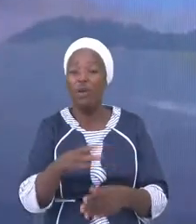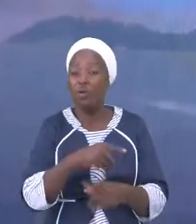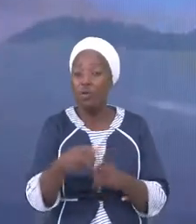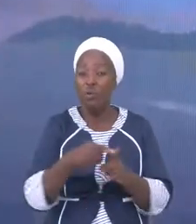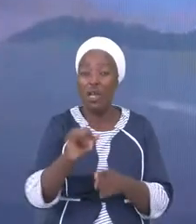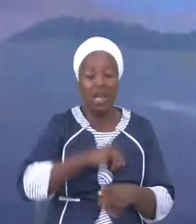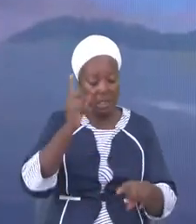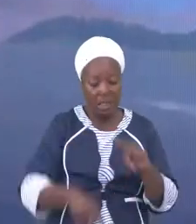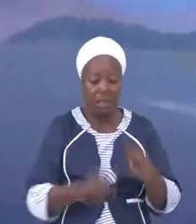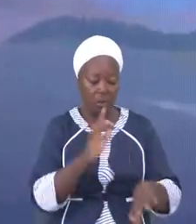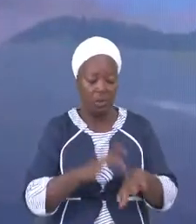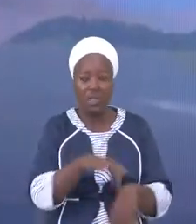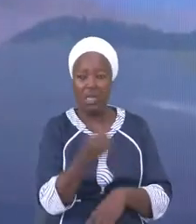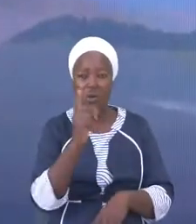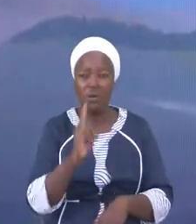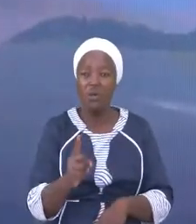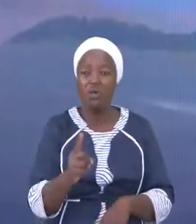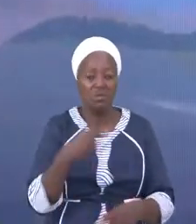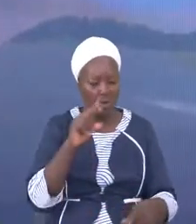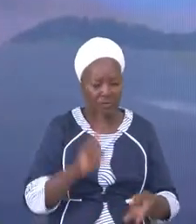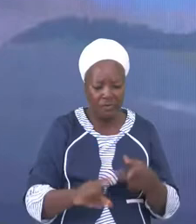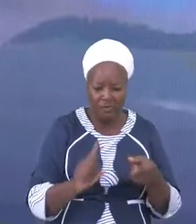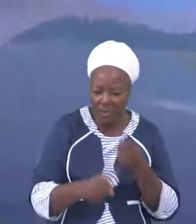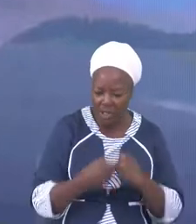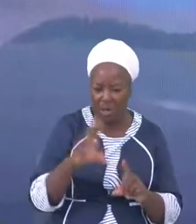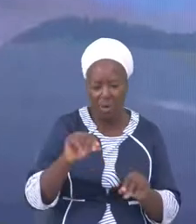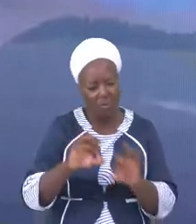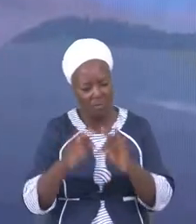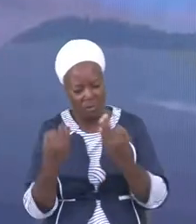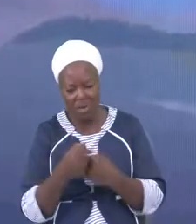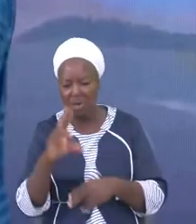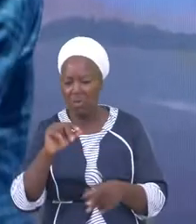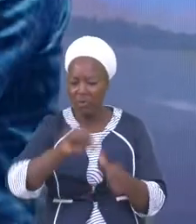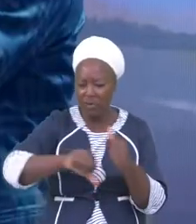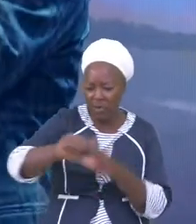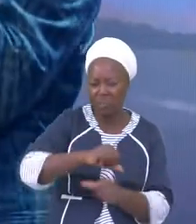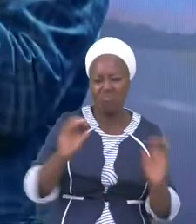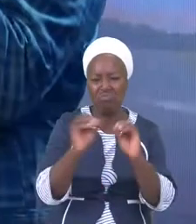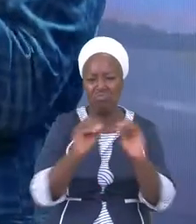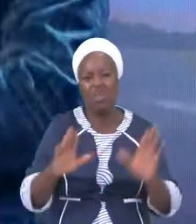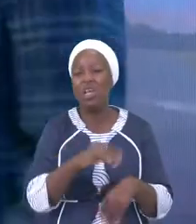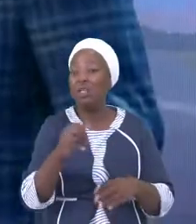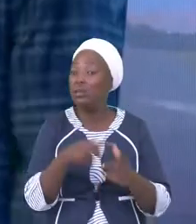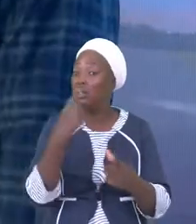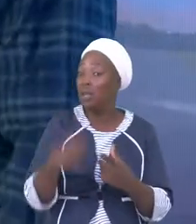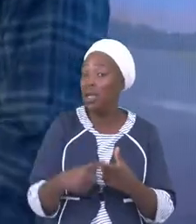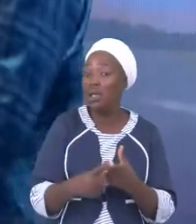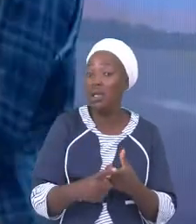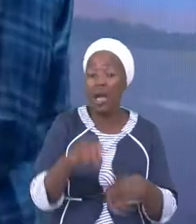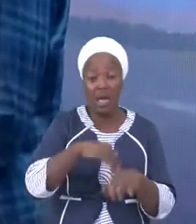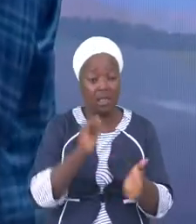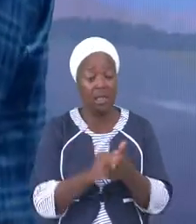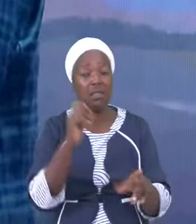I cannot touch anyone, no friends, no family, no fellowship, nothing, then at such